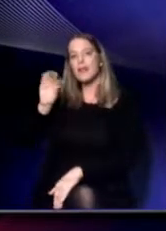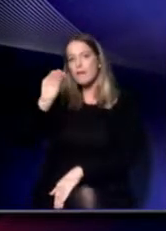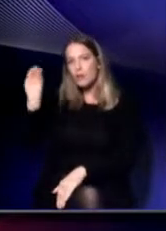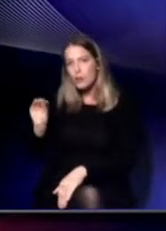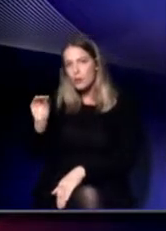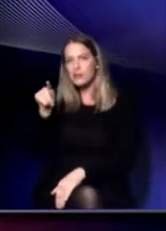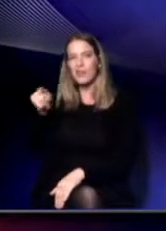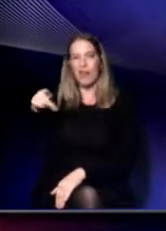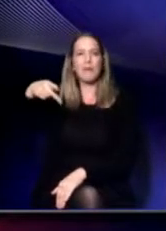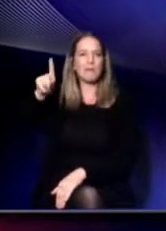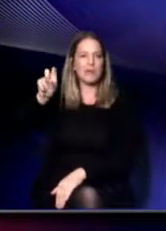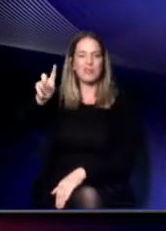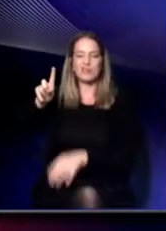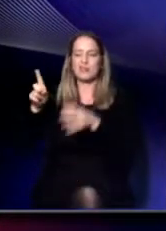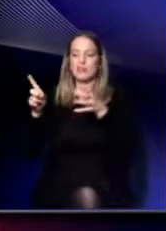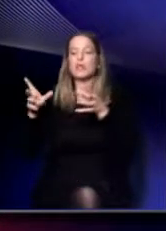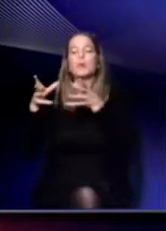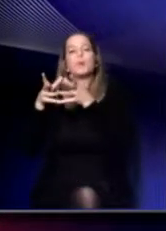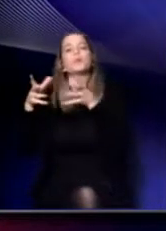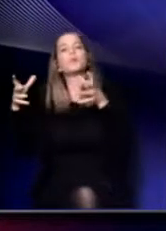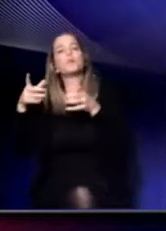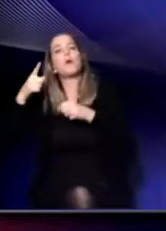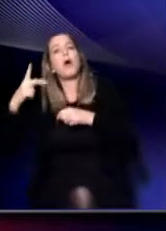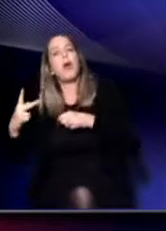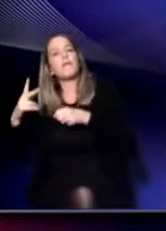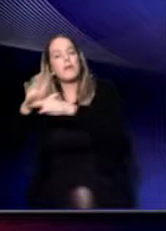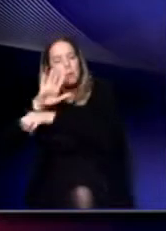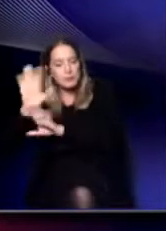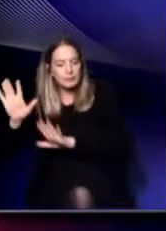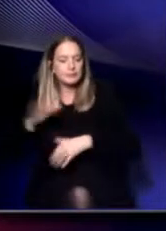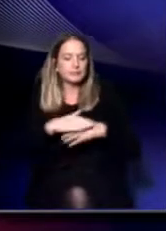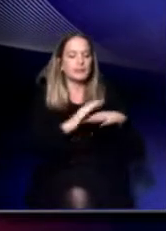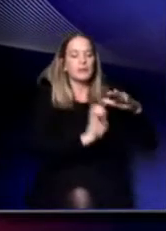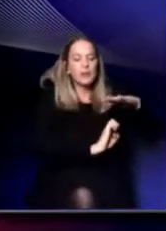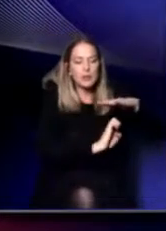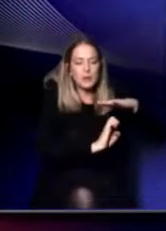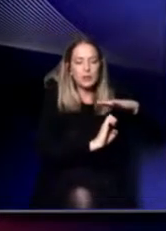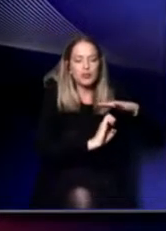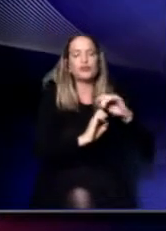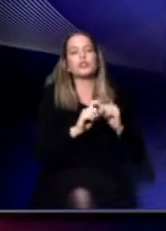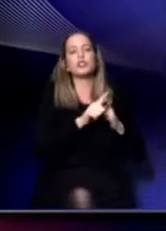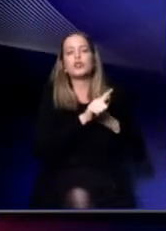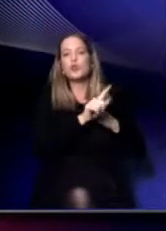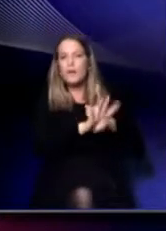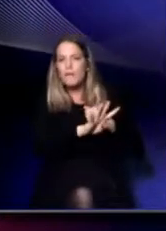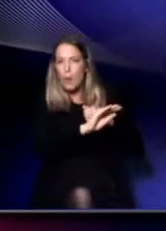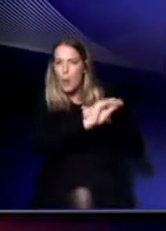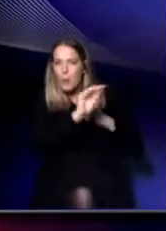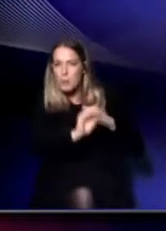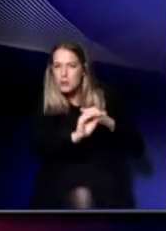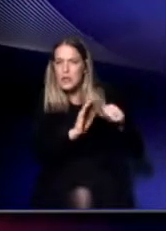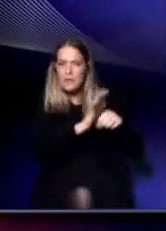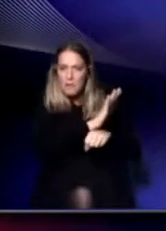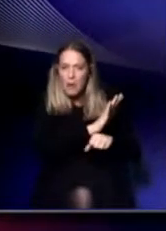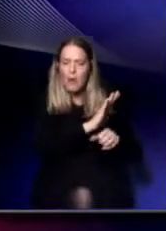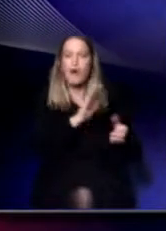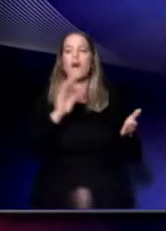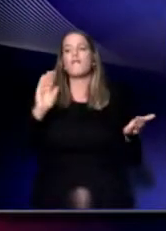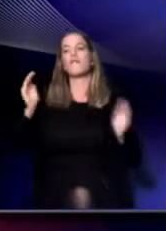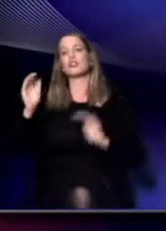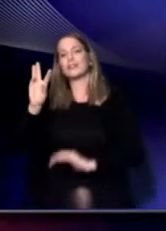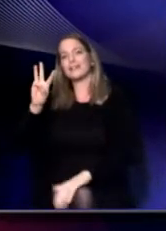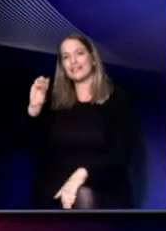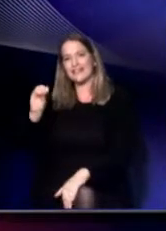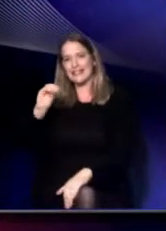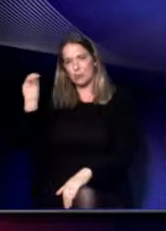in PDSD. And then the elementary is 24% versus 60%.